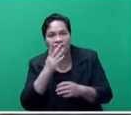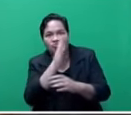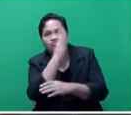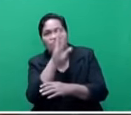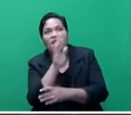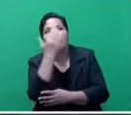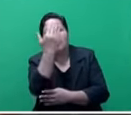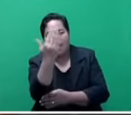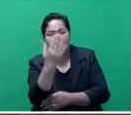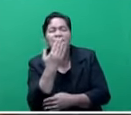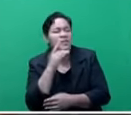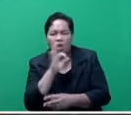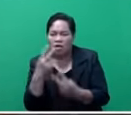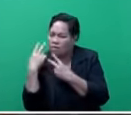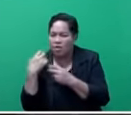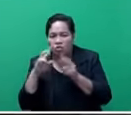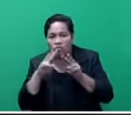please, let's look forward.